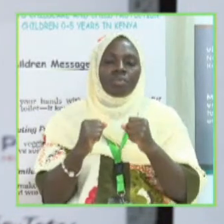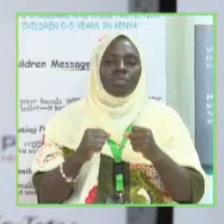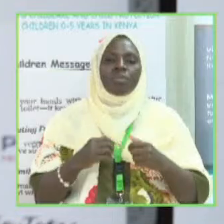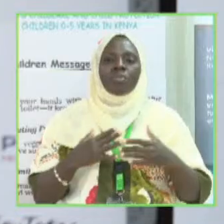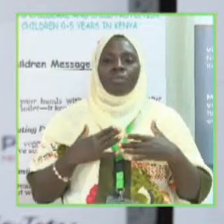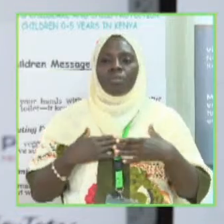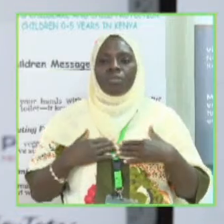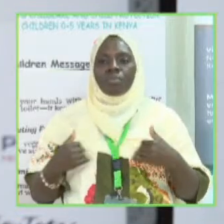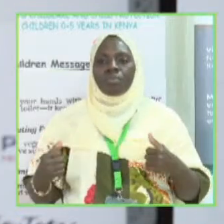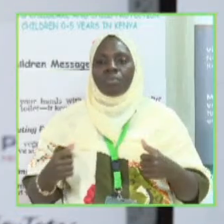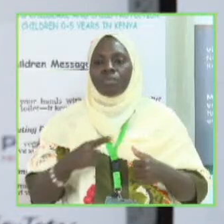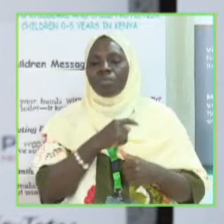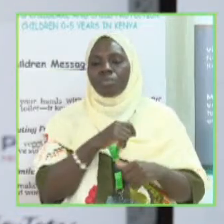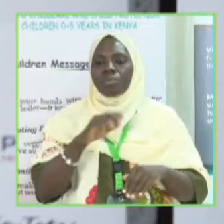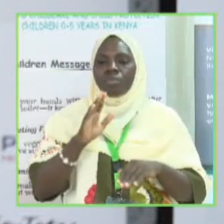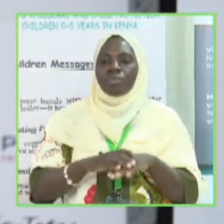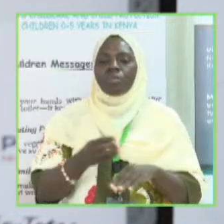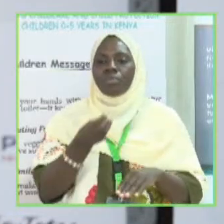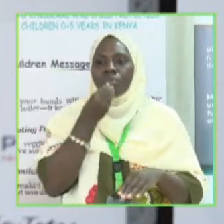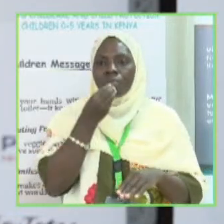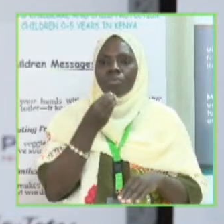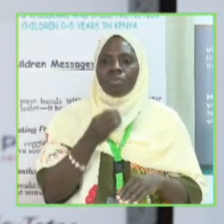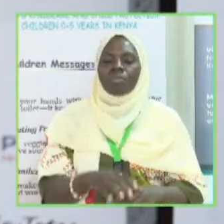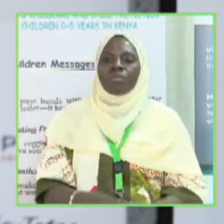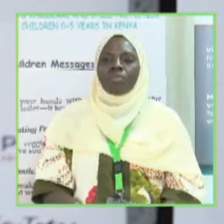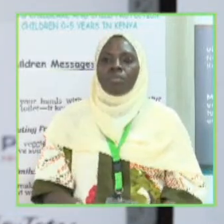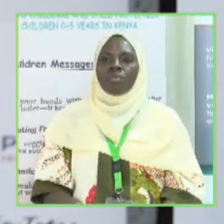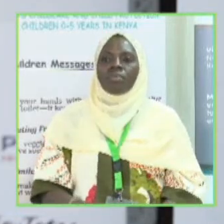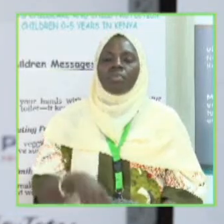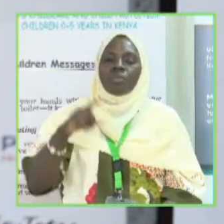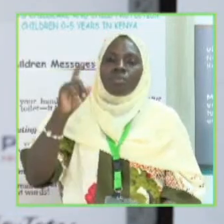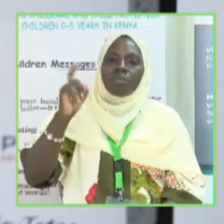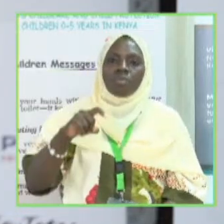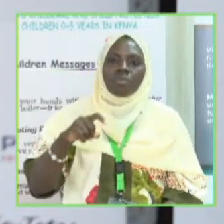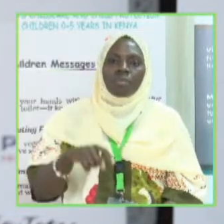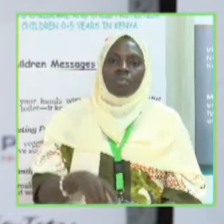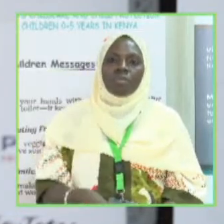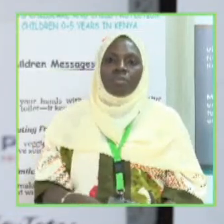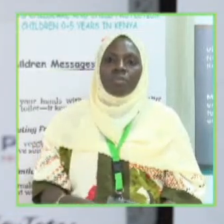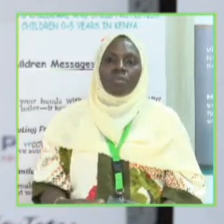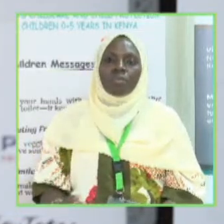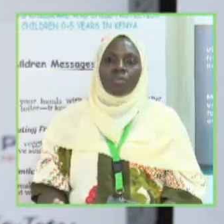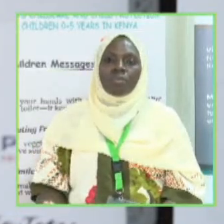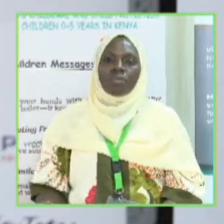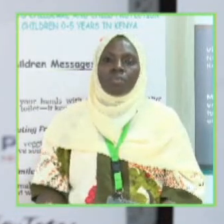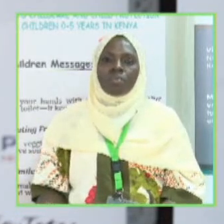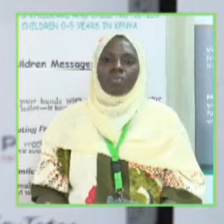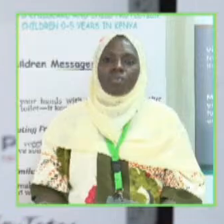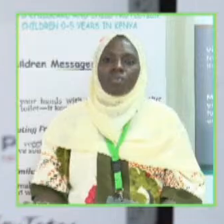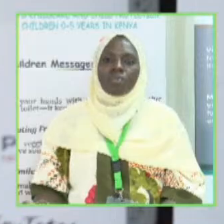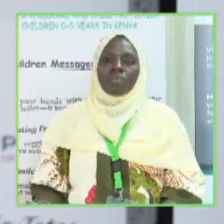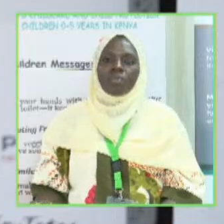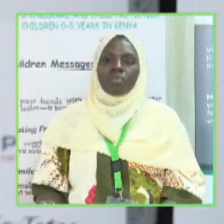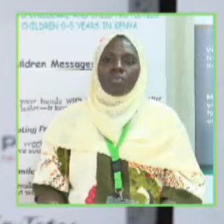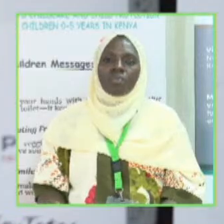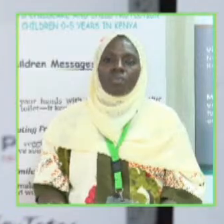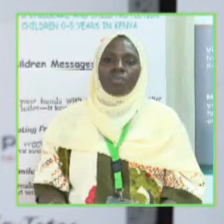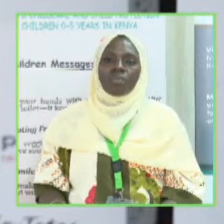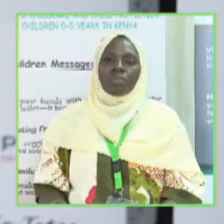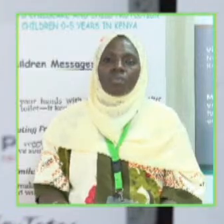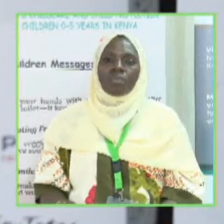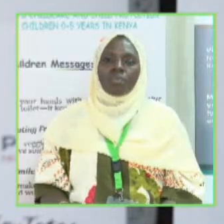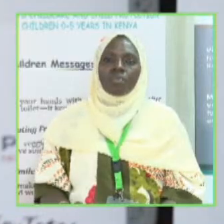and nutrition interventions. We need to invest in responsive caregiving, and there is need to have safety